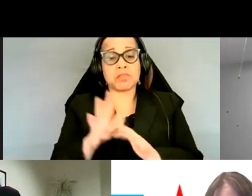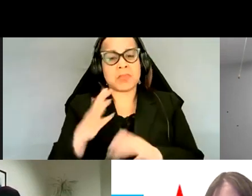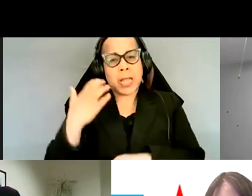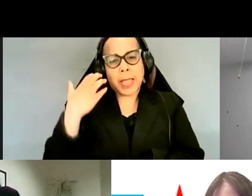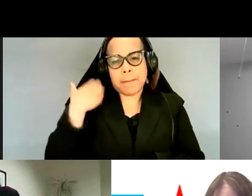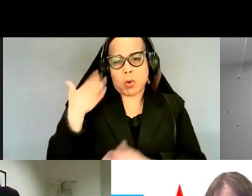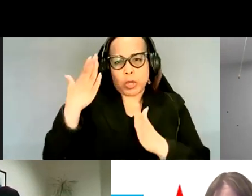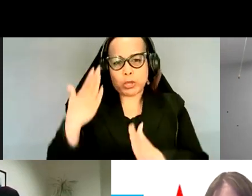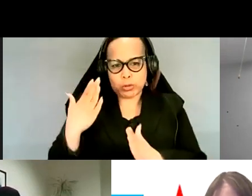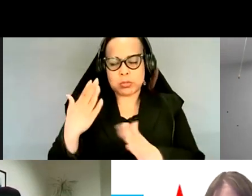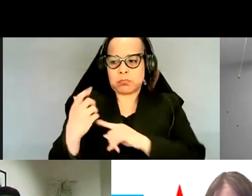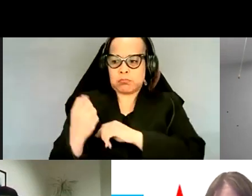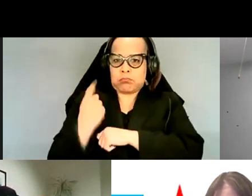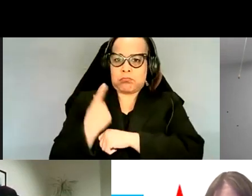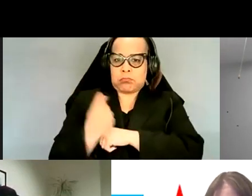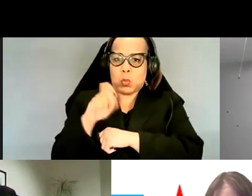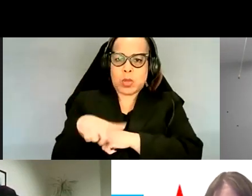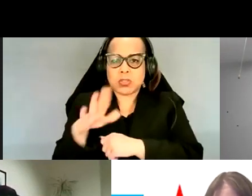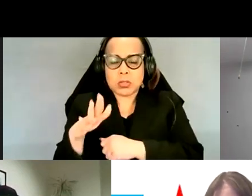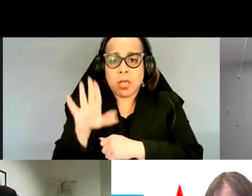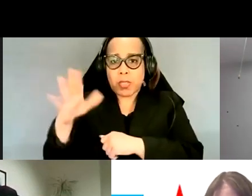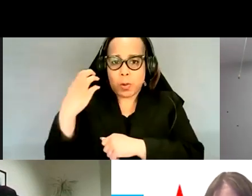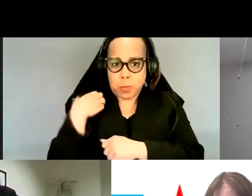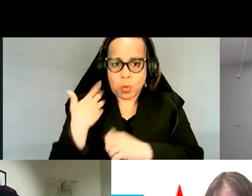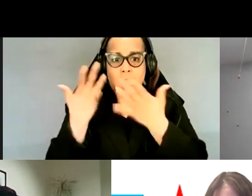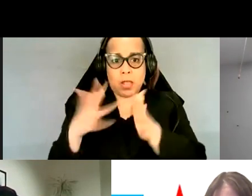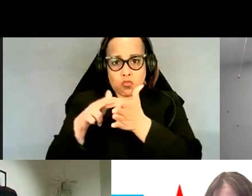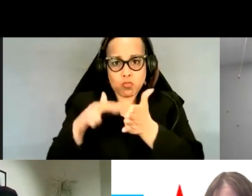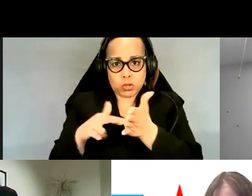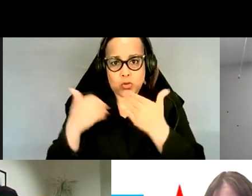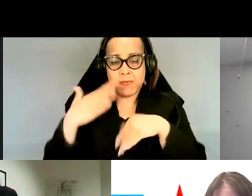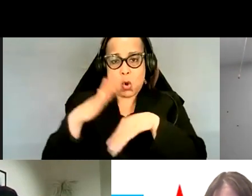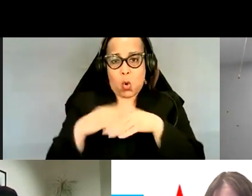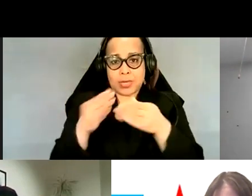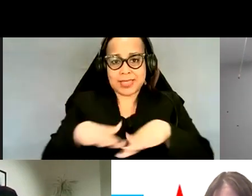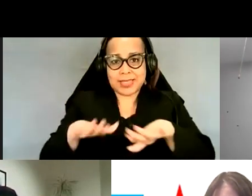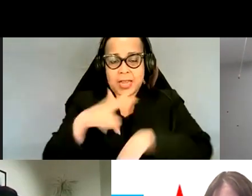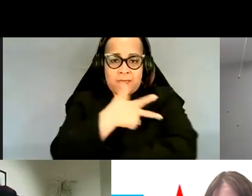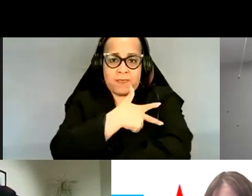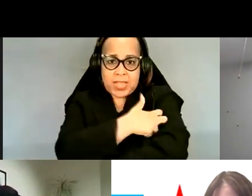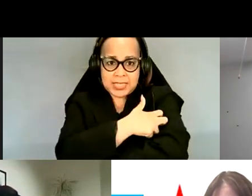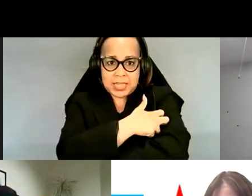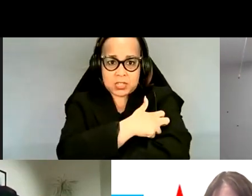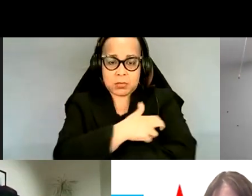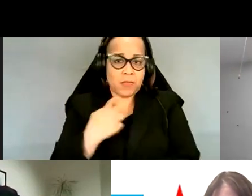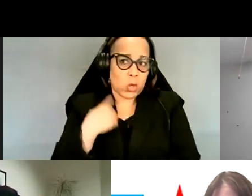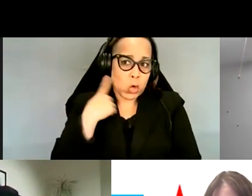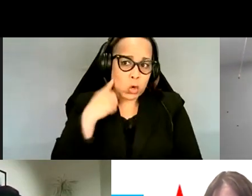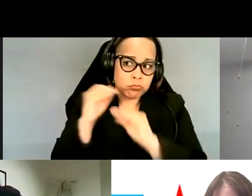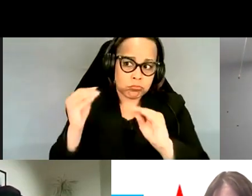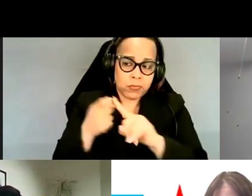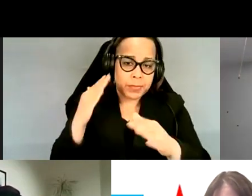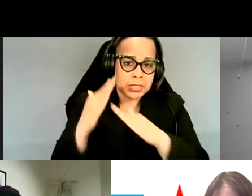employers, a number of questions have come in saying that their employer has registered to have an on-site vaccination. They haven't heard back from the